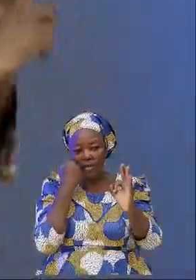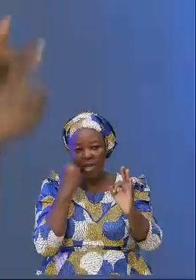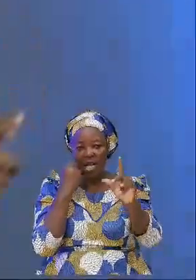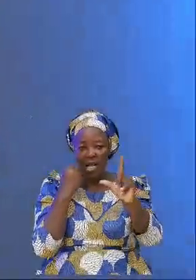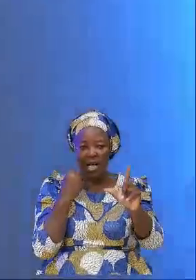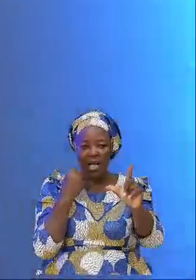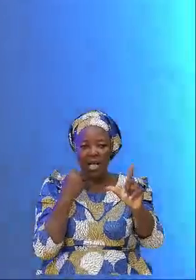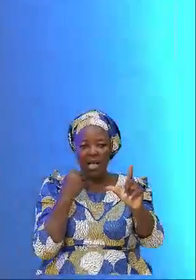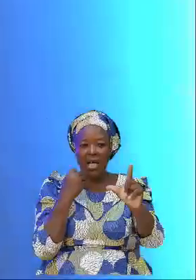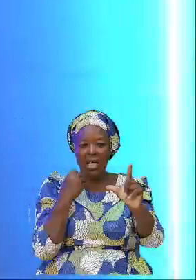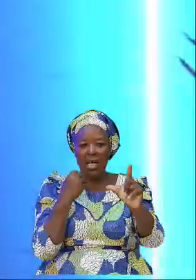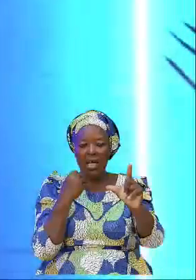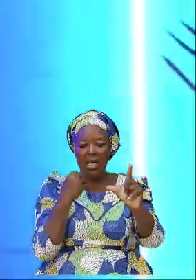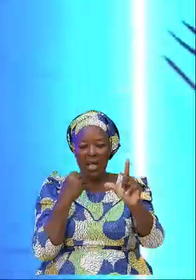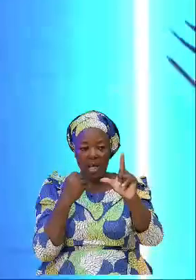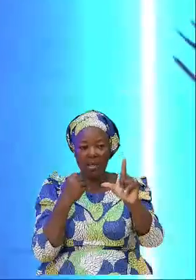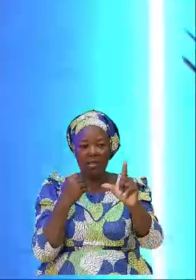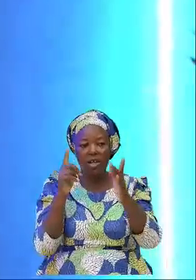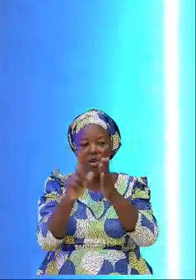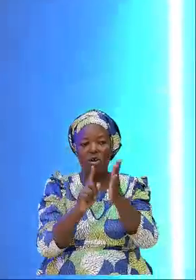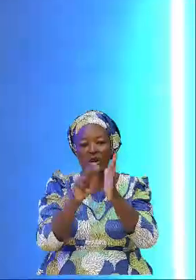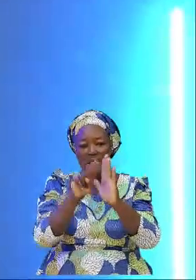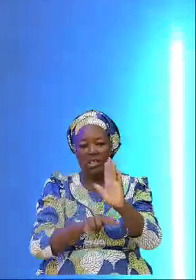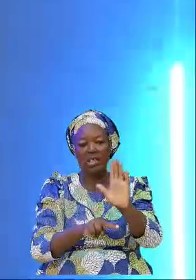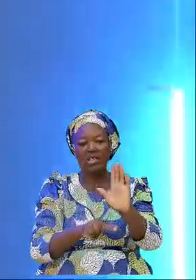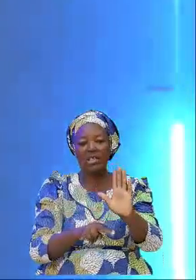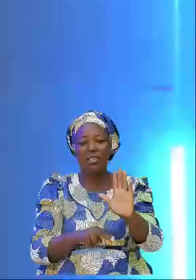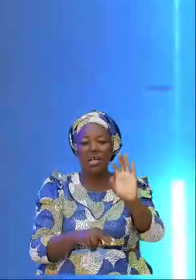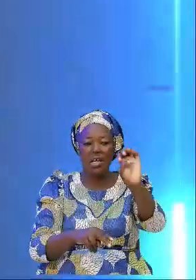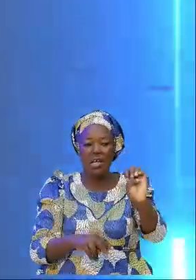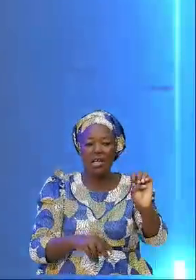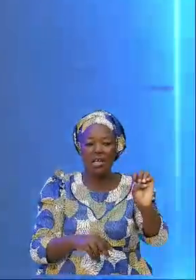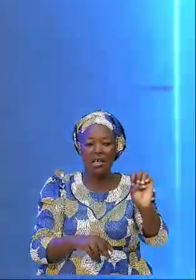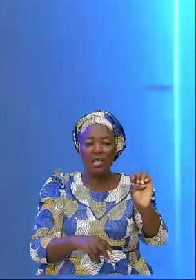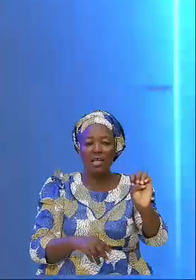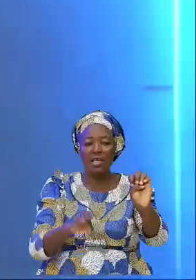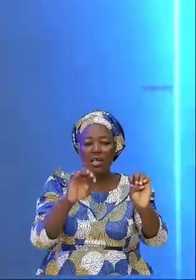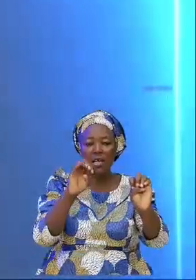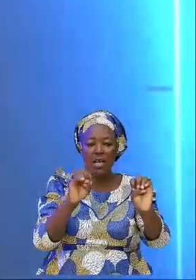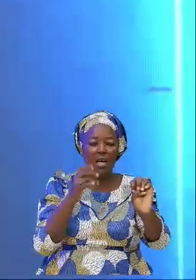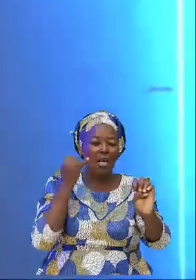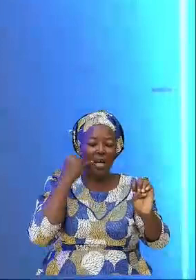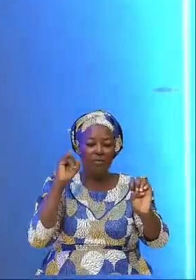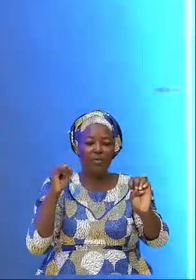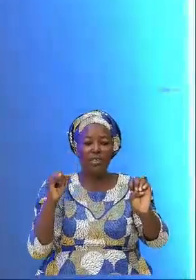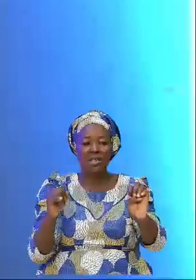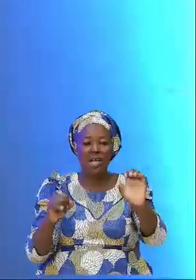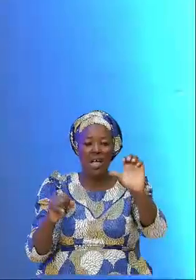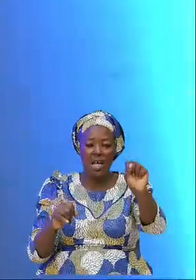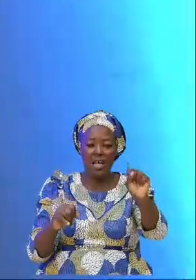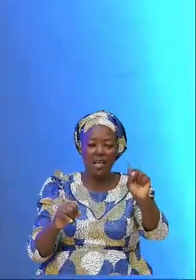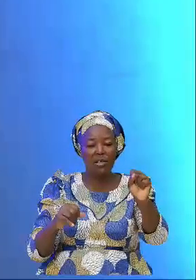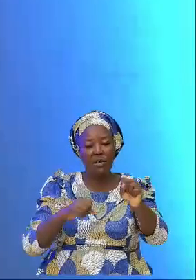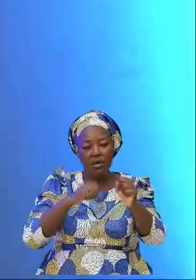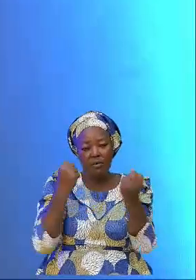F, fornication. L, lasciviousness and the others. E, the